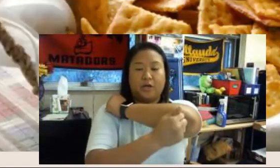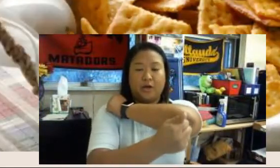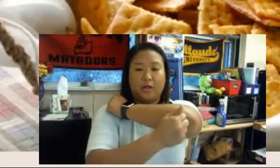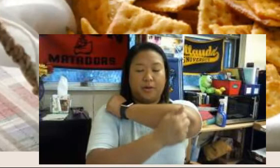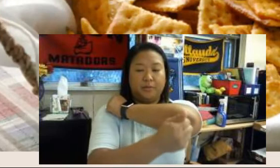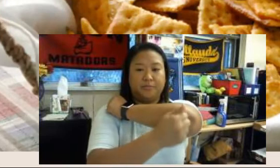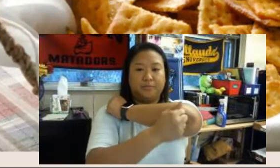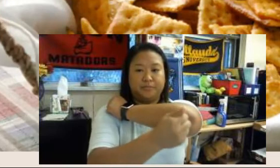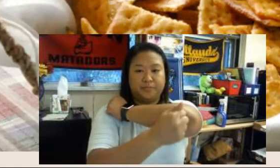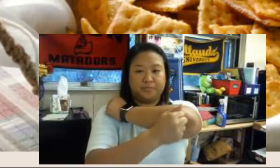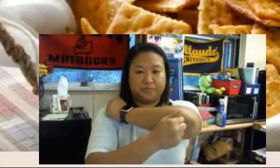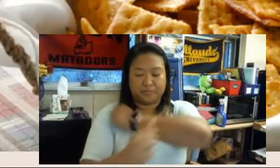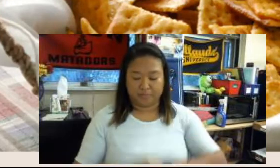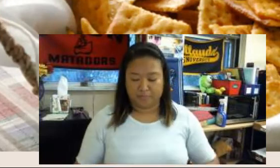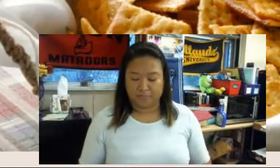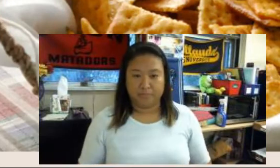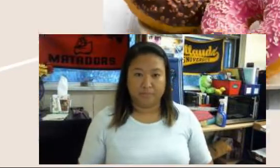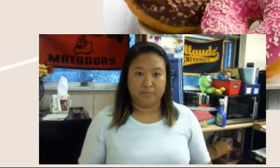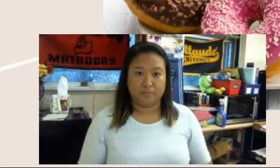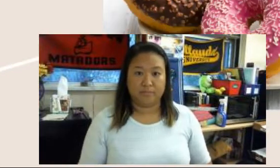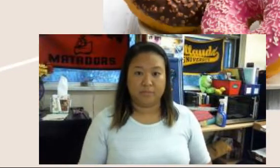Crackers, knock on your elbow.